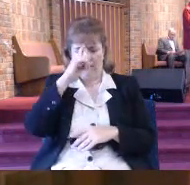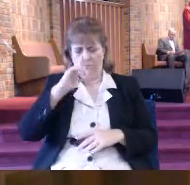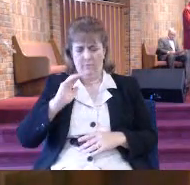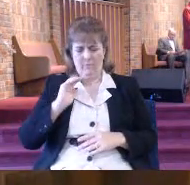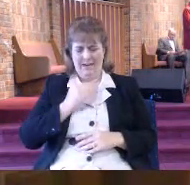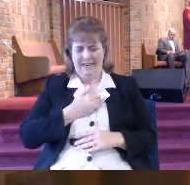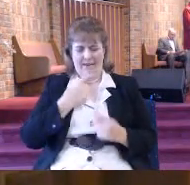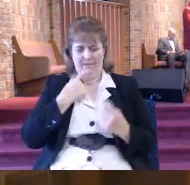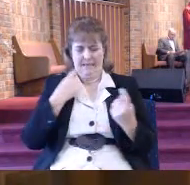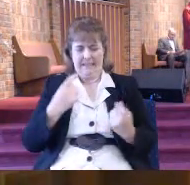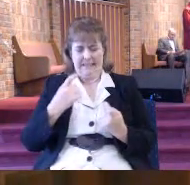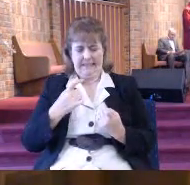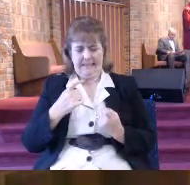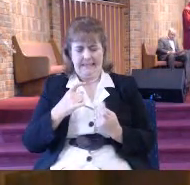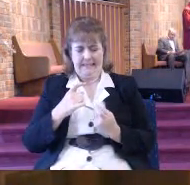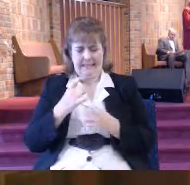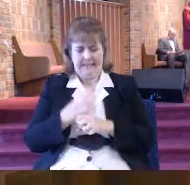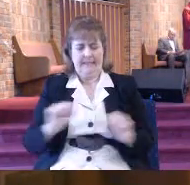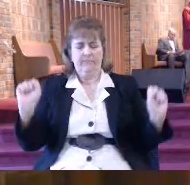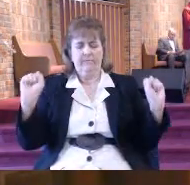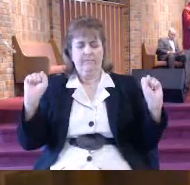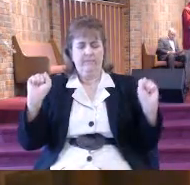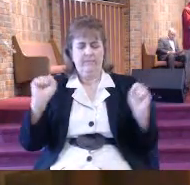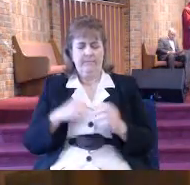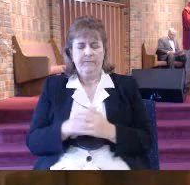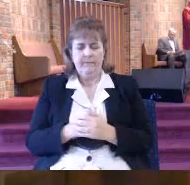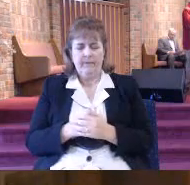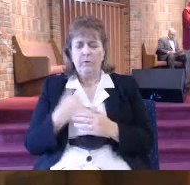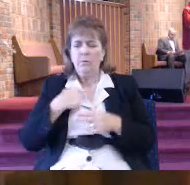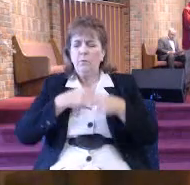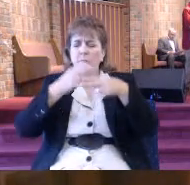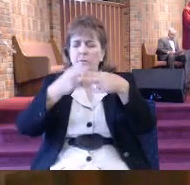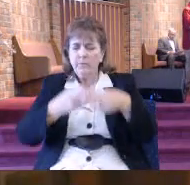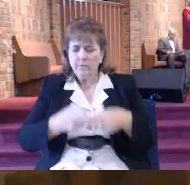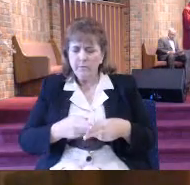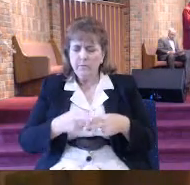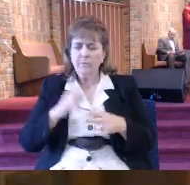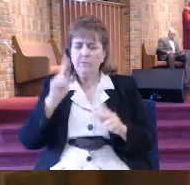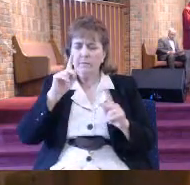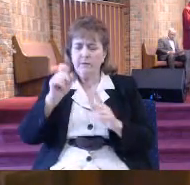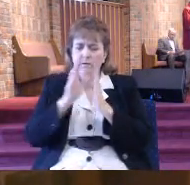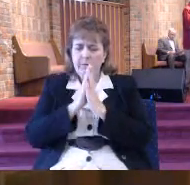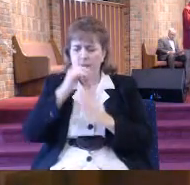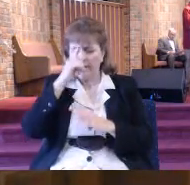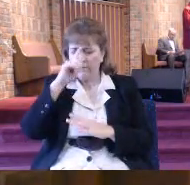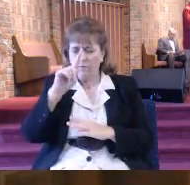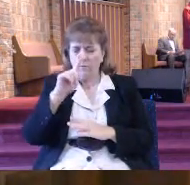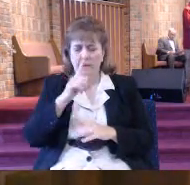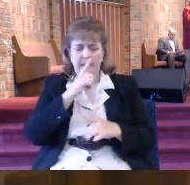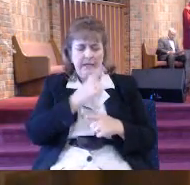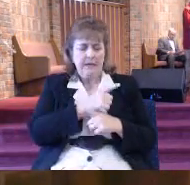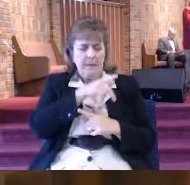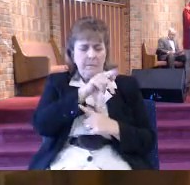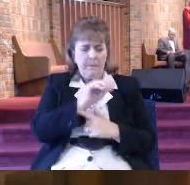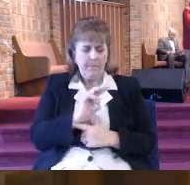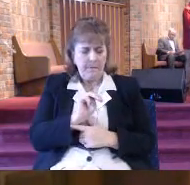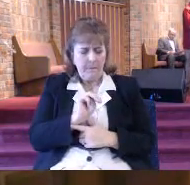there are those that have been mentioned tonight that are in need of our prayers. We pray for Sister Pam as she continues